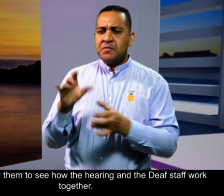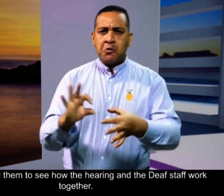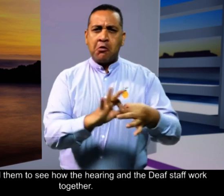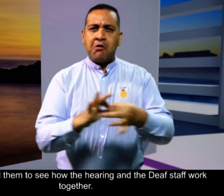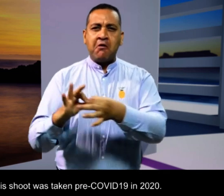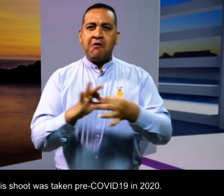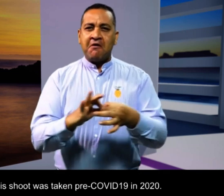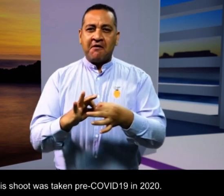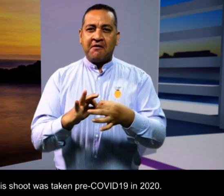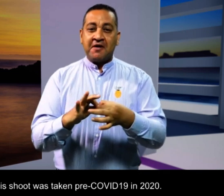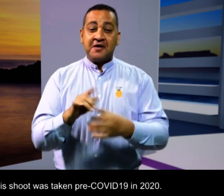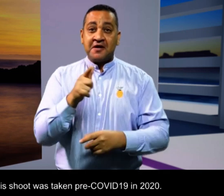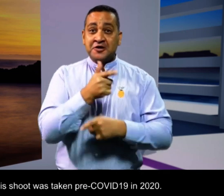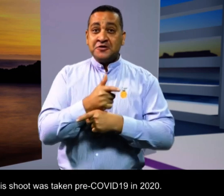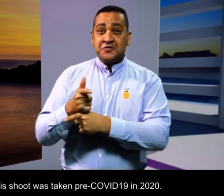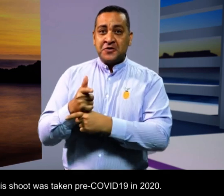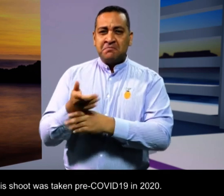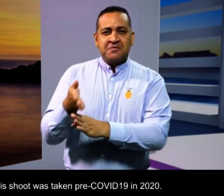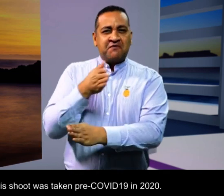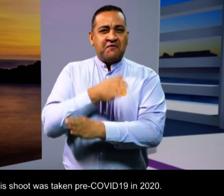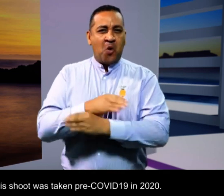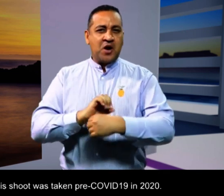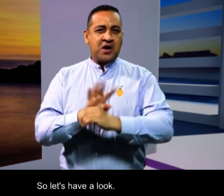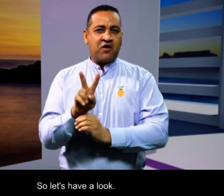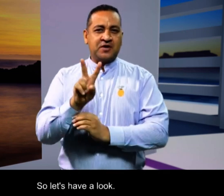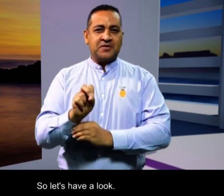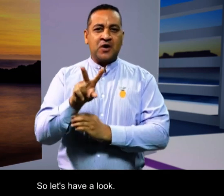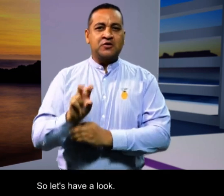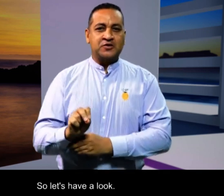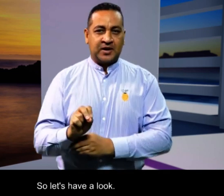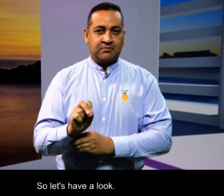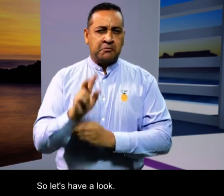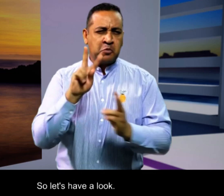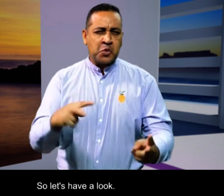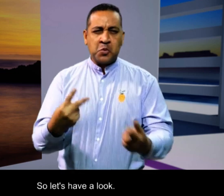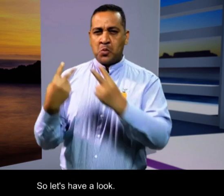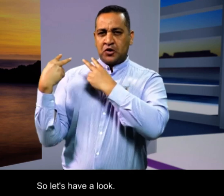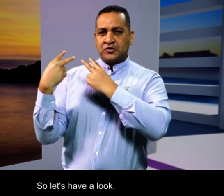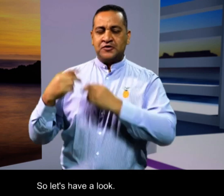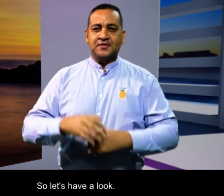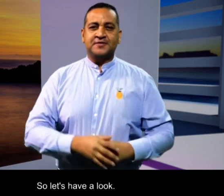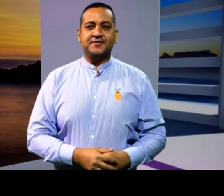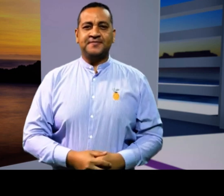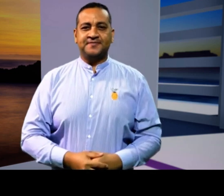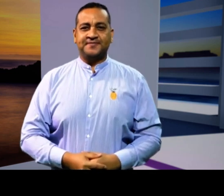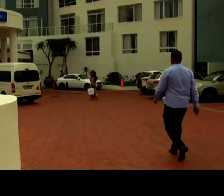Yearing and the Deaf staff work together. This shoot was taken pre-COVID 2020, so let's have a look.